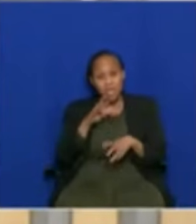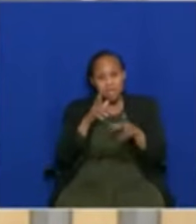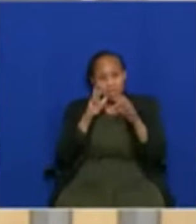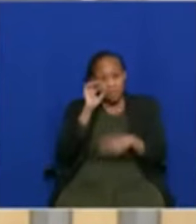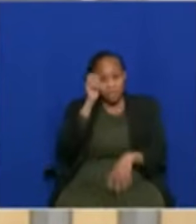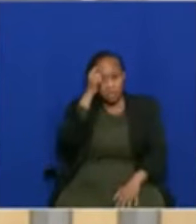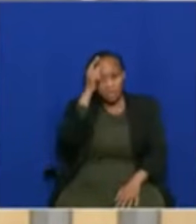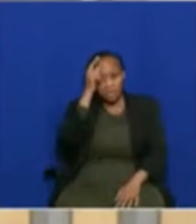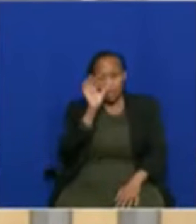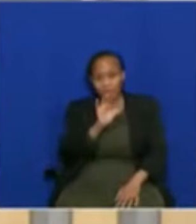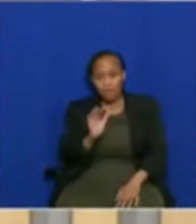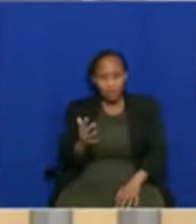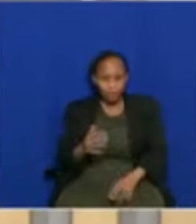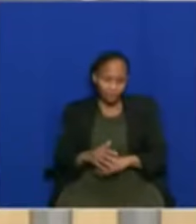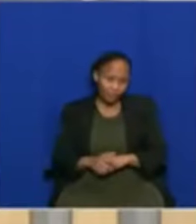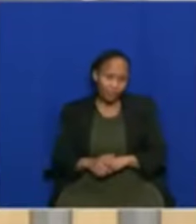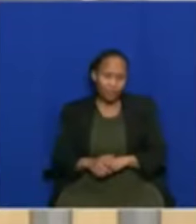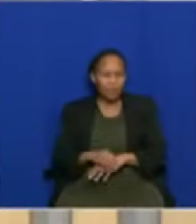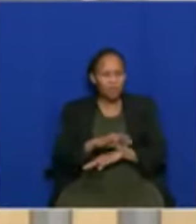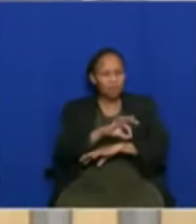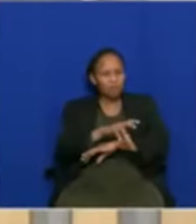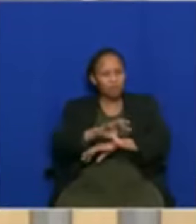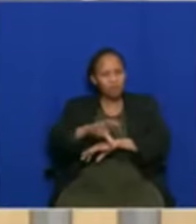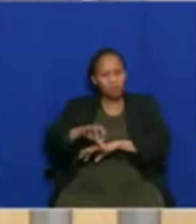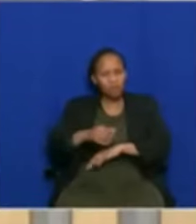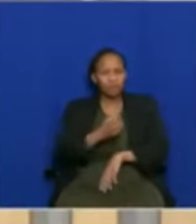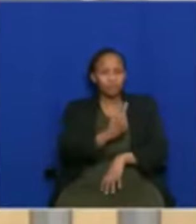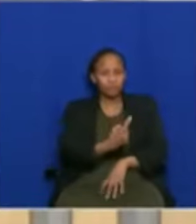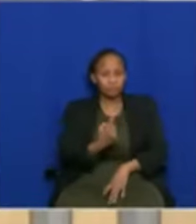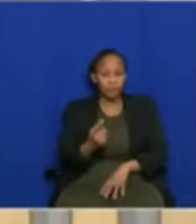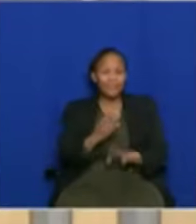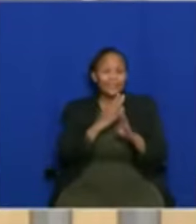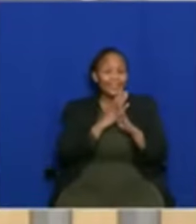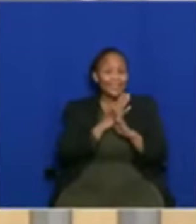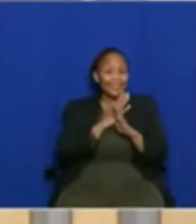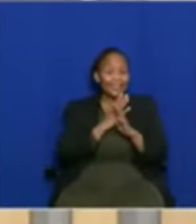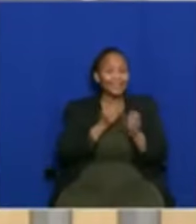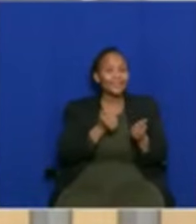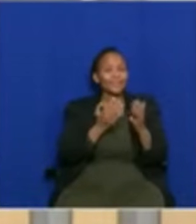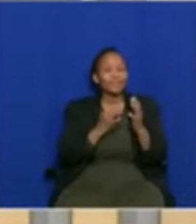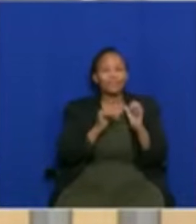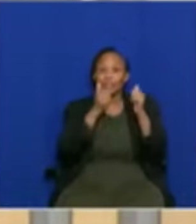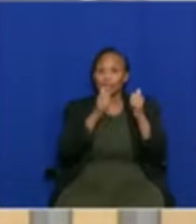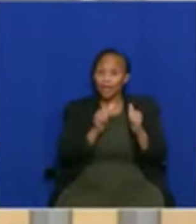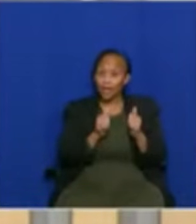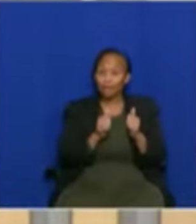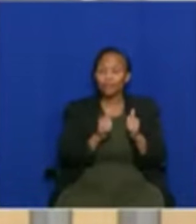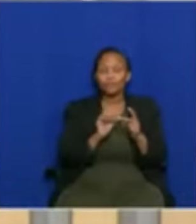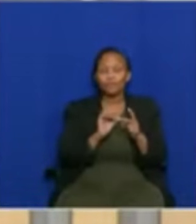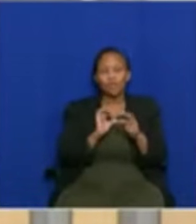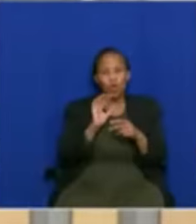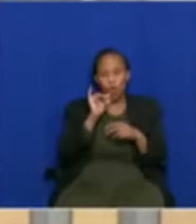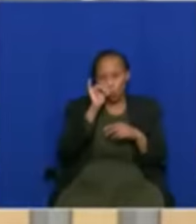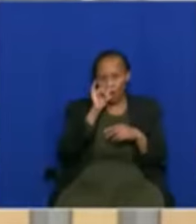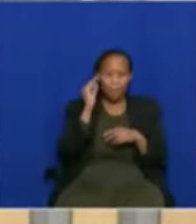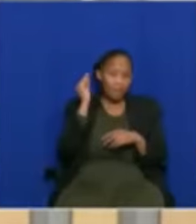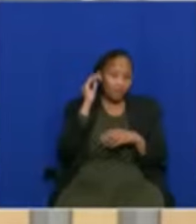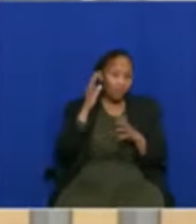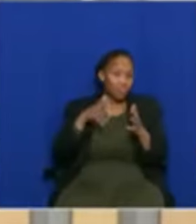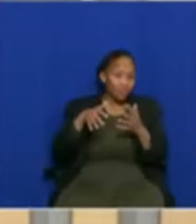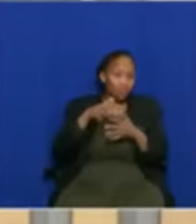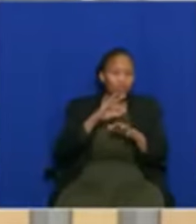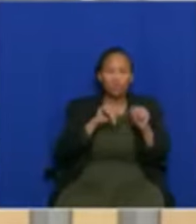province, we have a Secret Service account at Crime Intelligence Office. Yes. So the commanders of those Secret Service